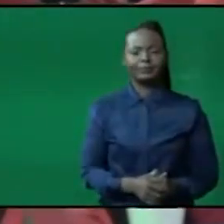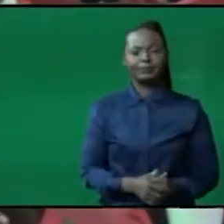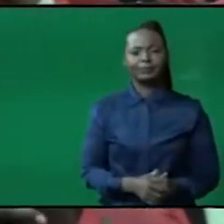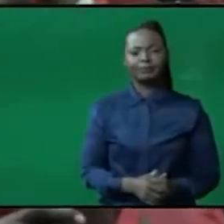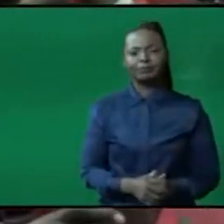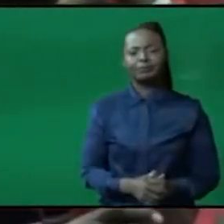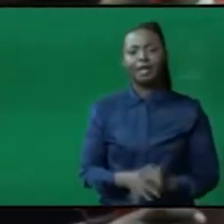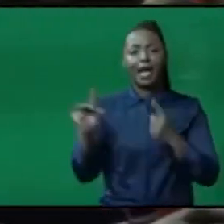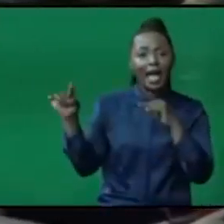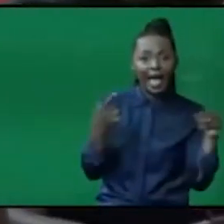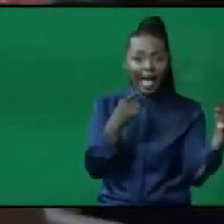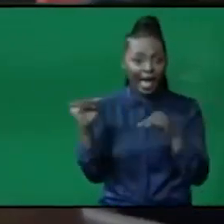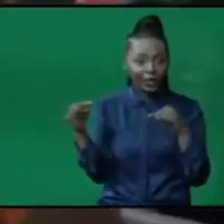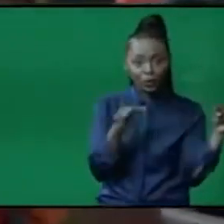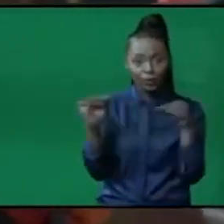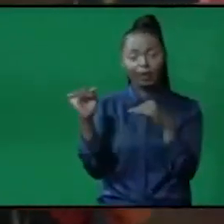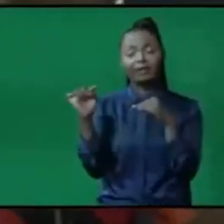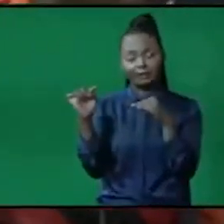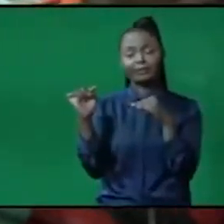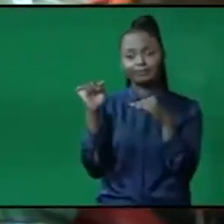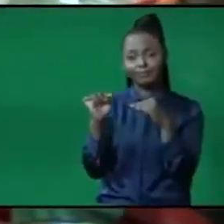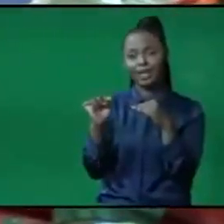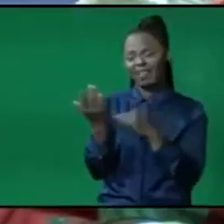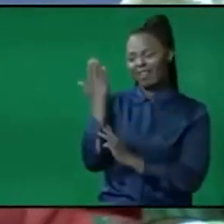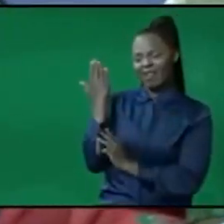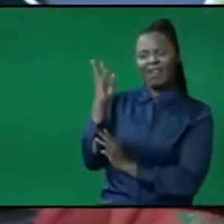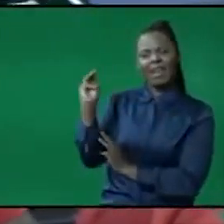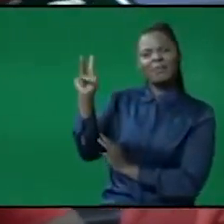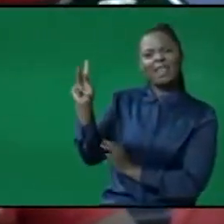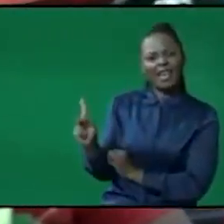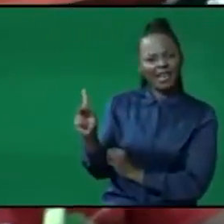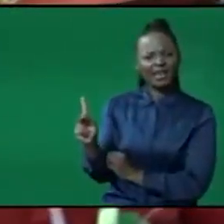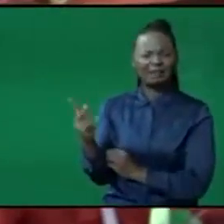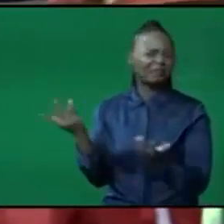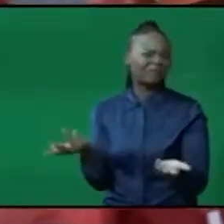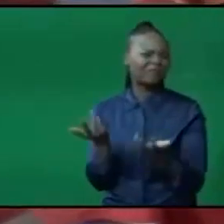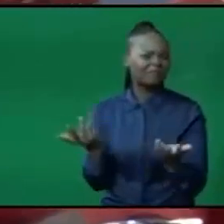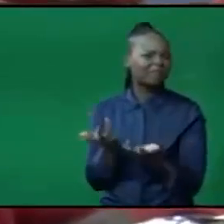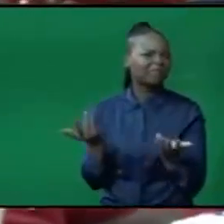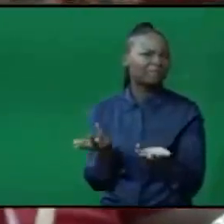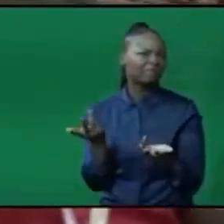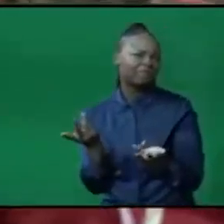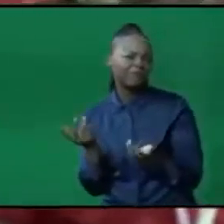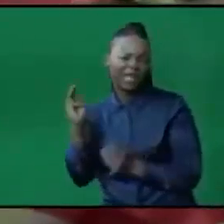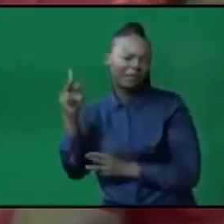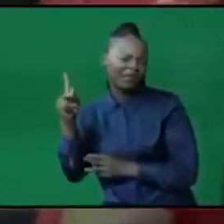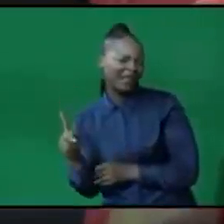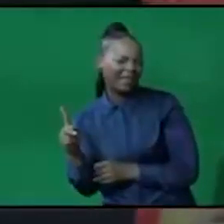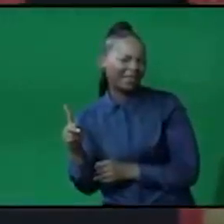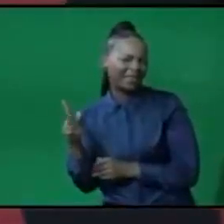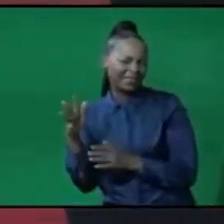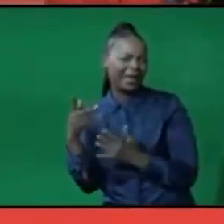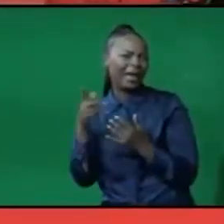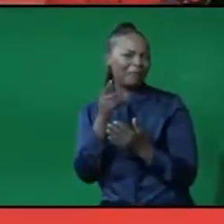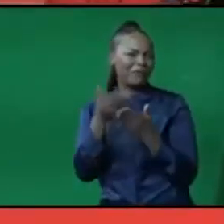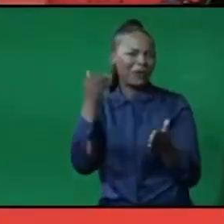The argument that it was formed before MK, how can it become MK? Those who